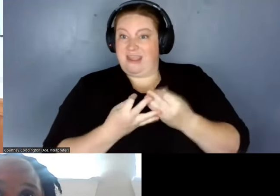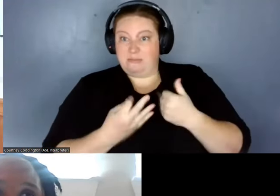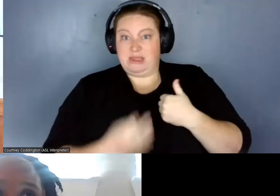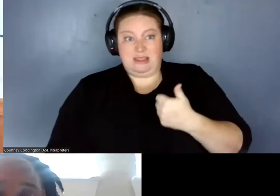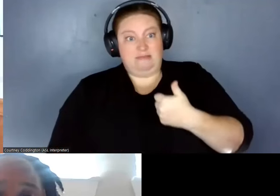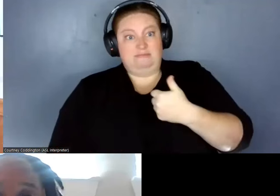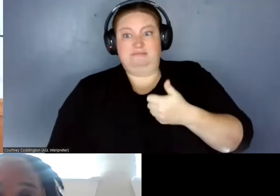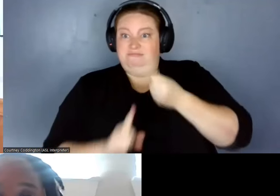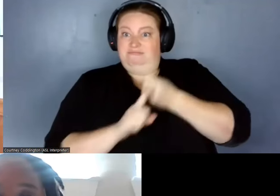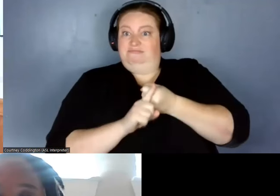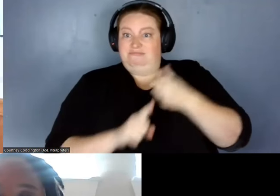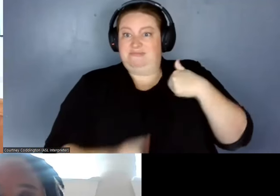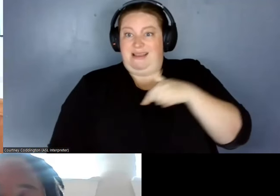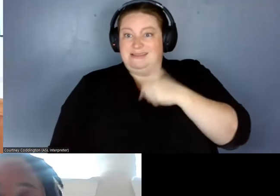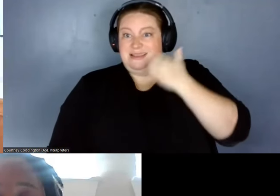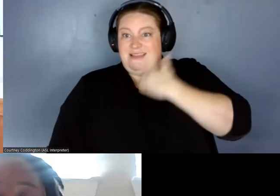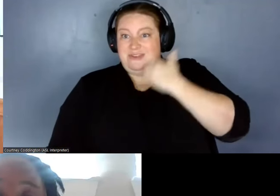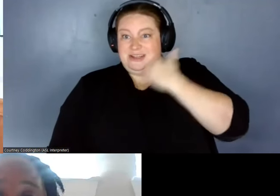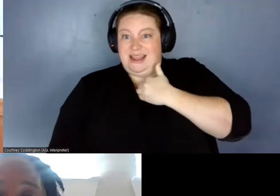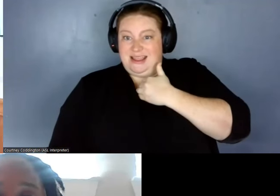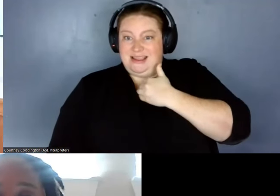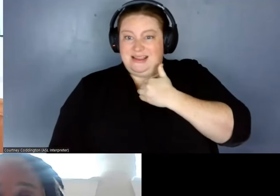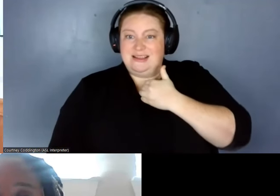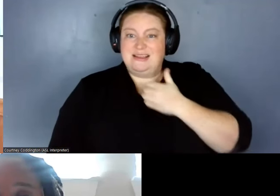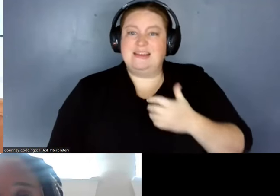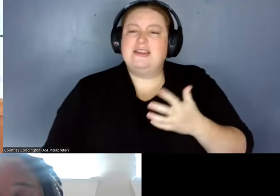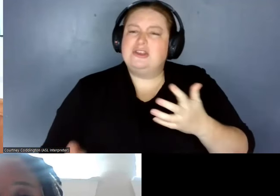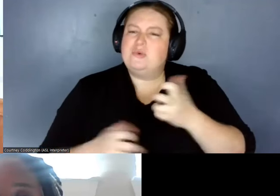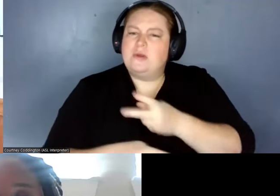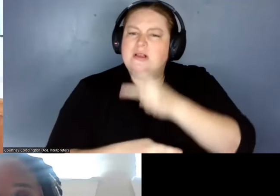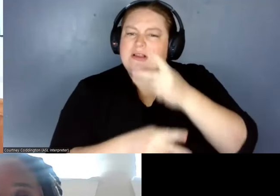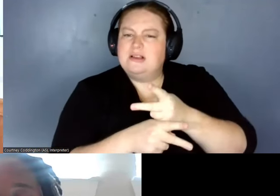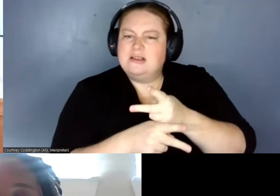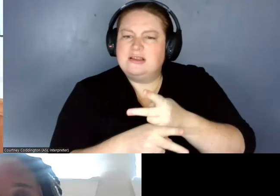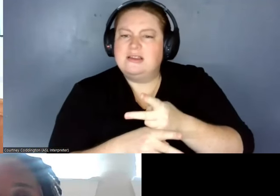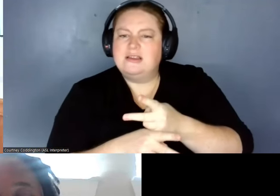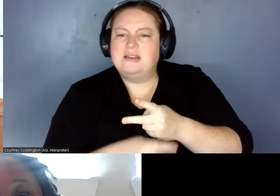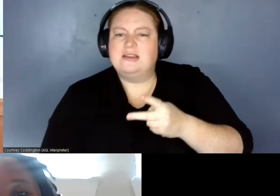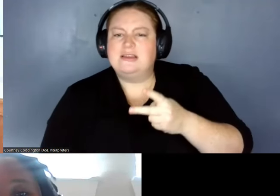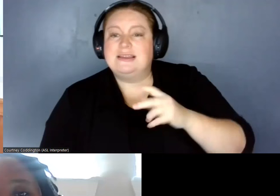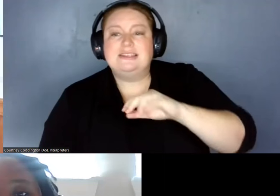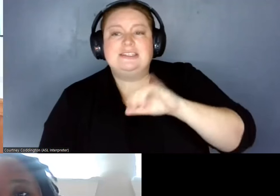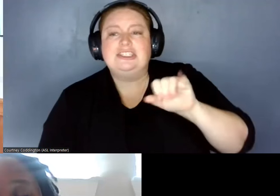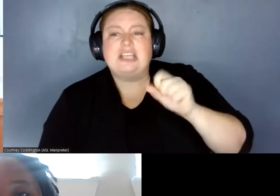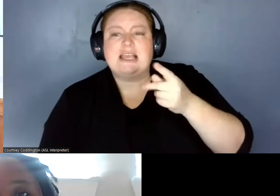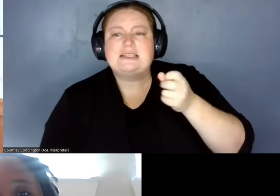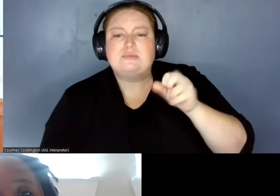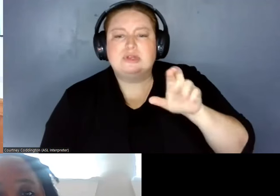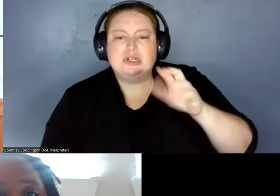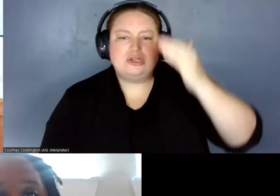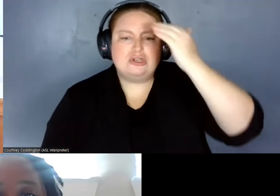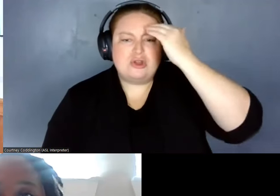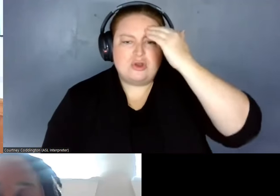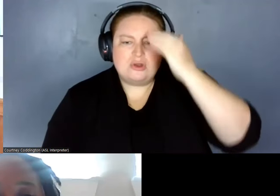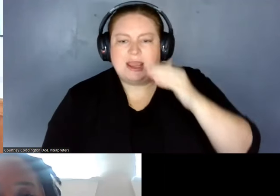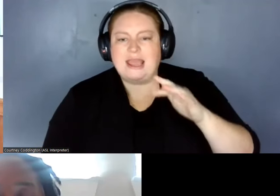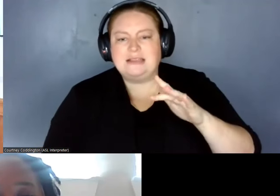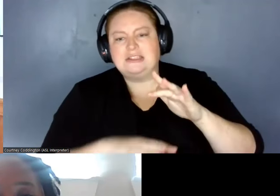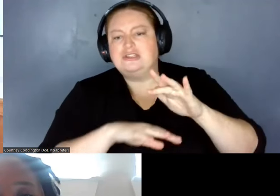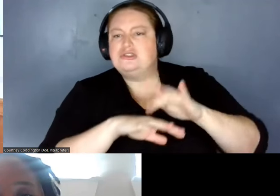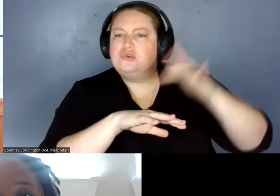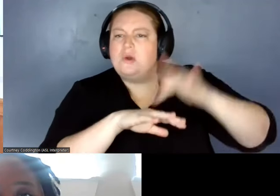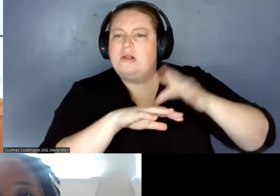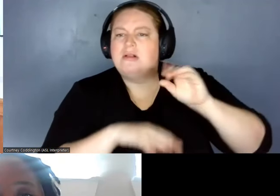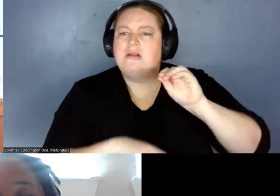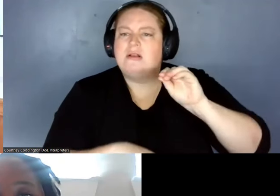you want to keep something known as Jasper, known as the jewel of the forest, that tells me that you want to forget about what